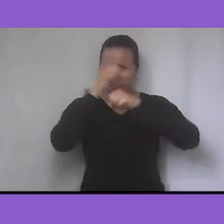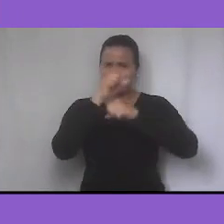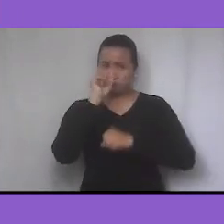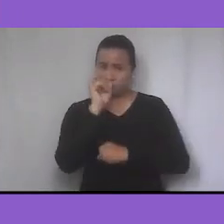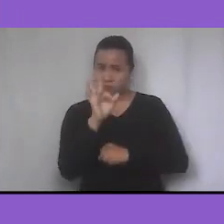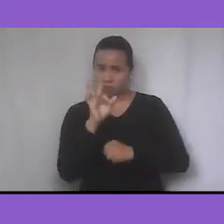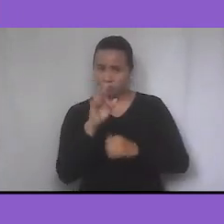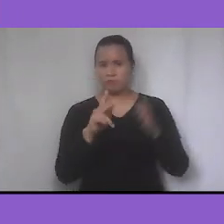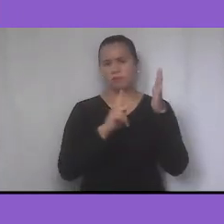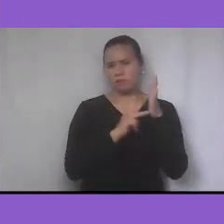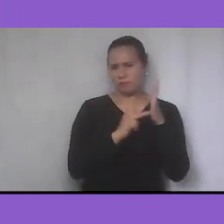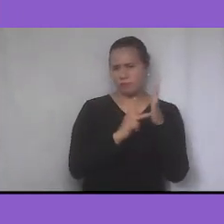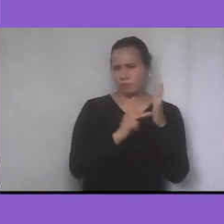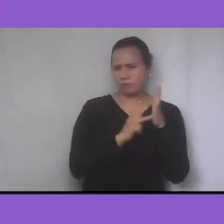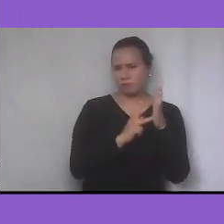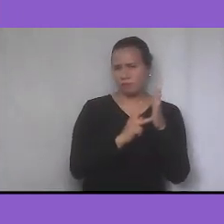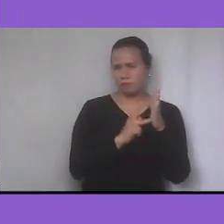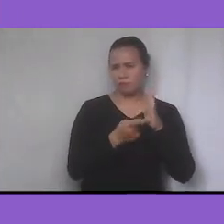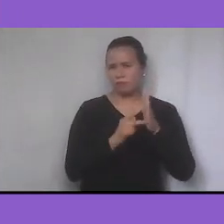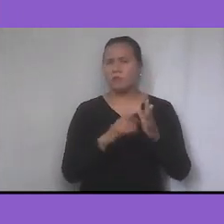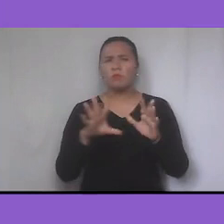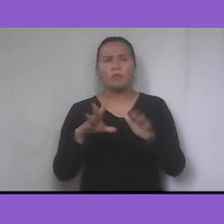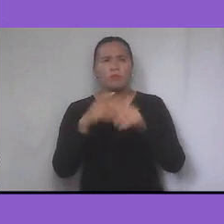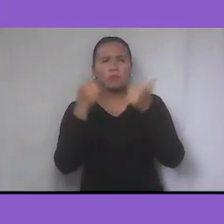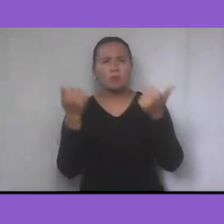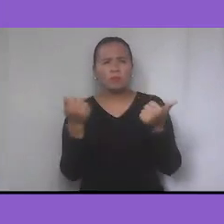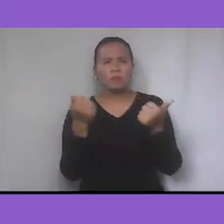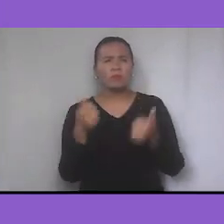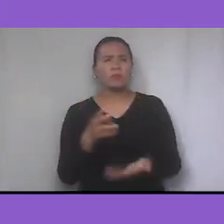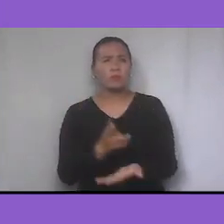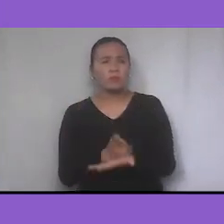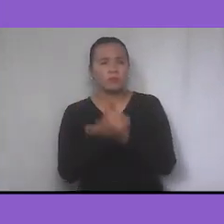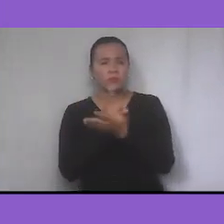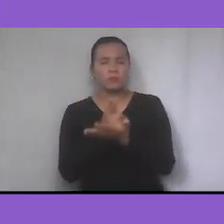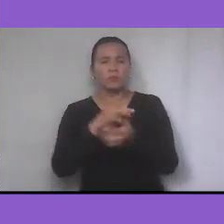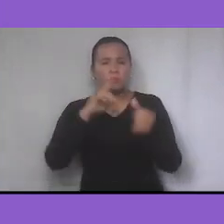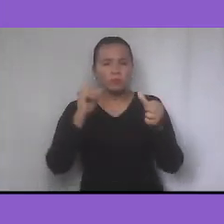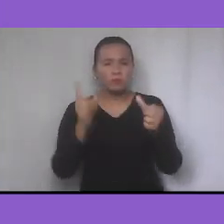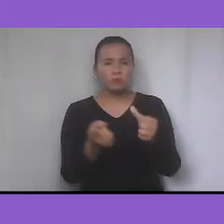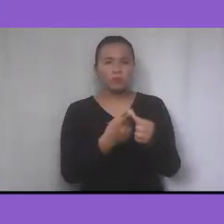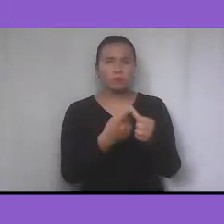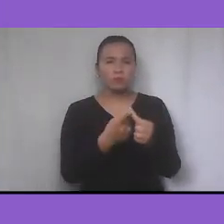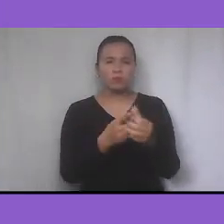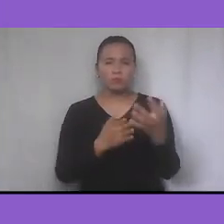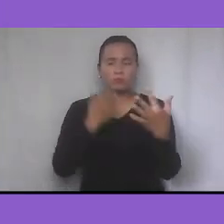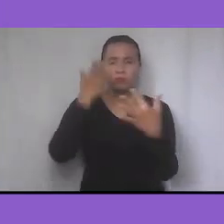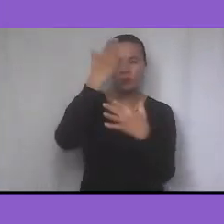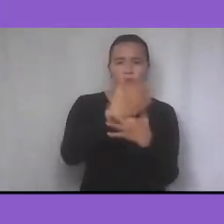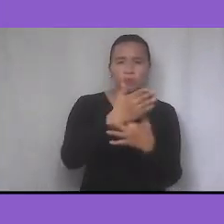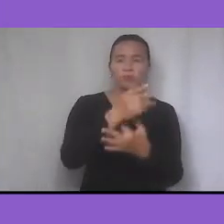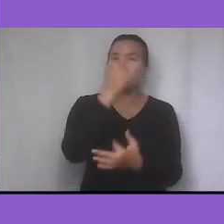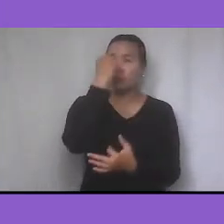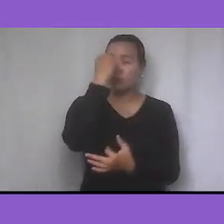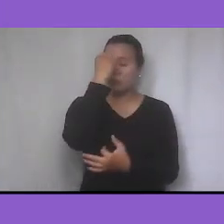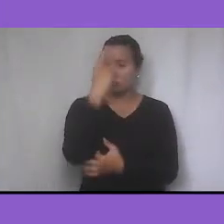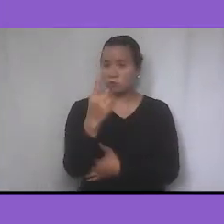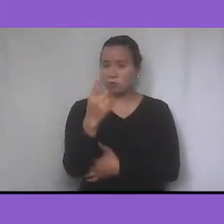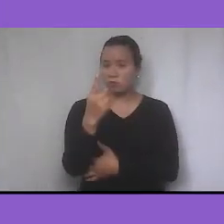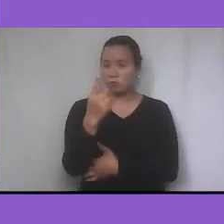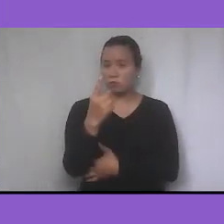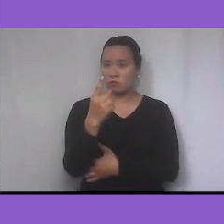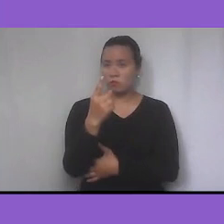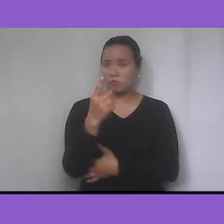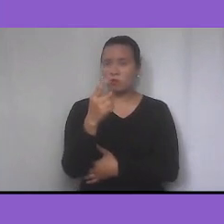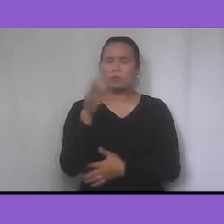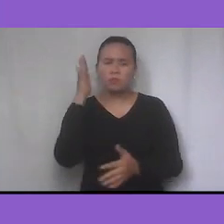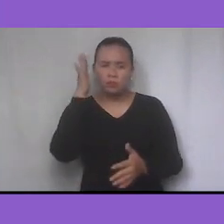then how do we help? First, we bridge comprehension by starting with unlocking words. We